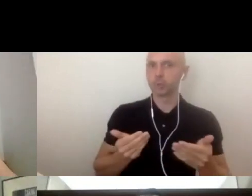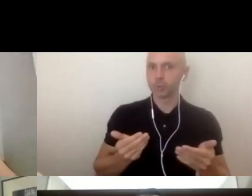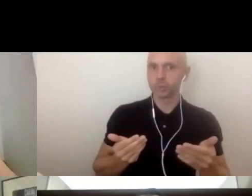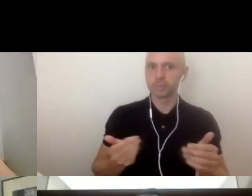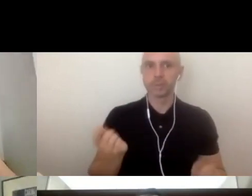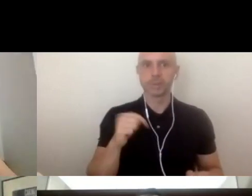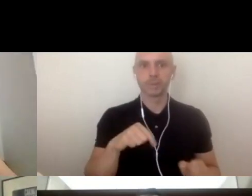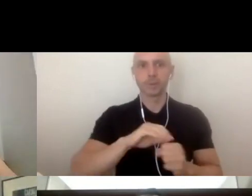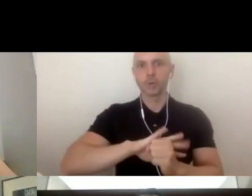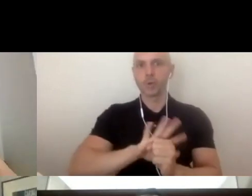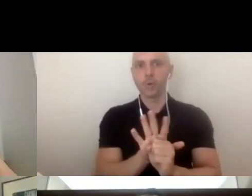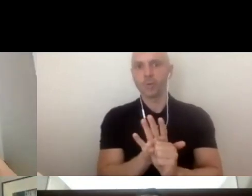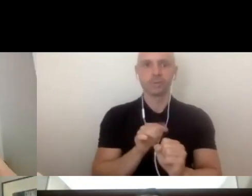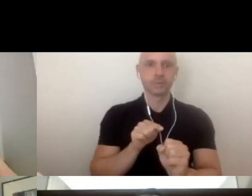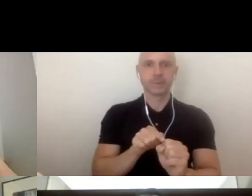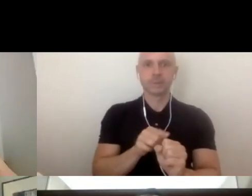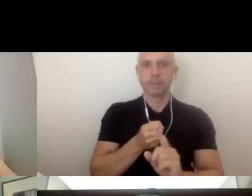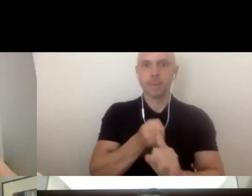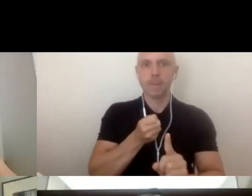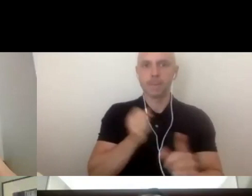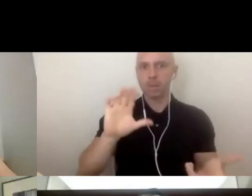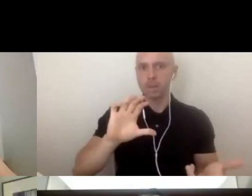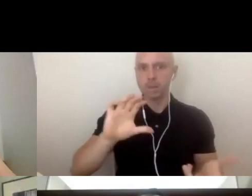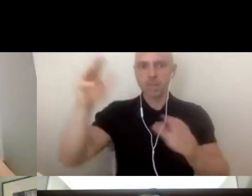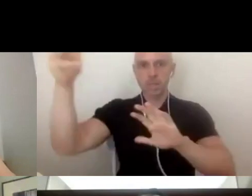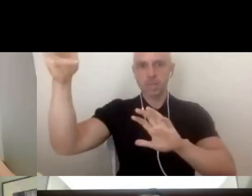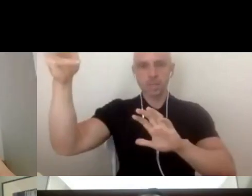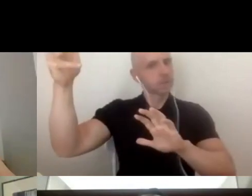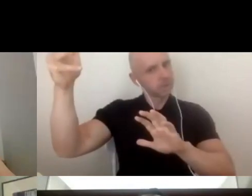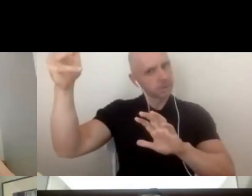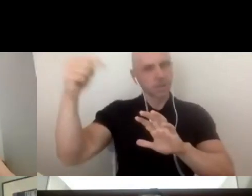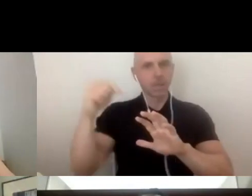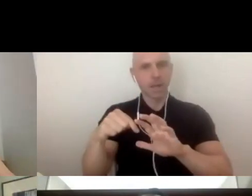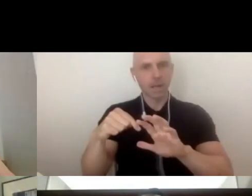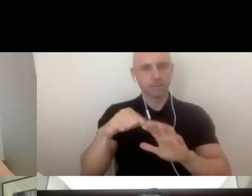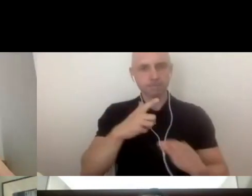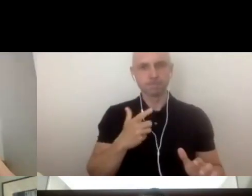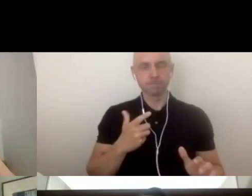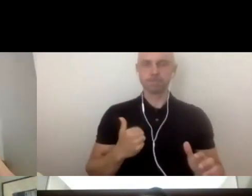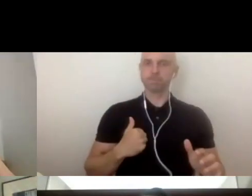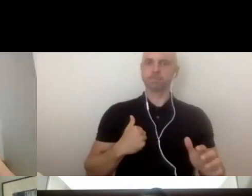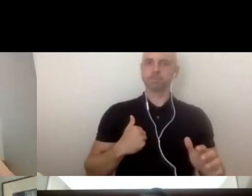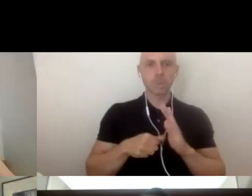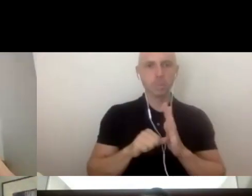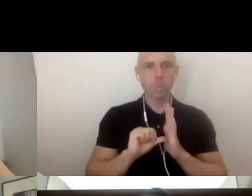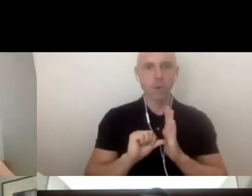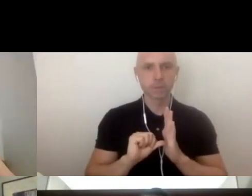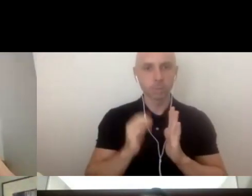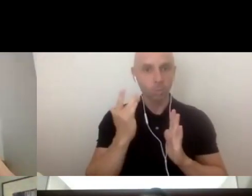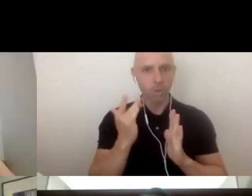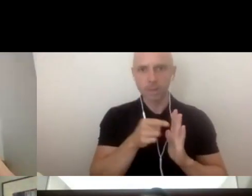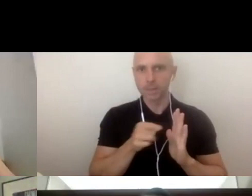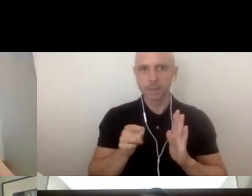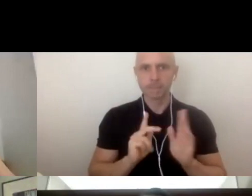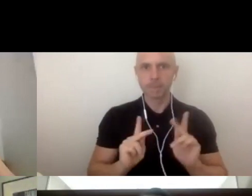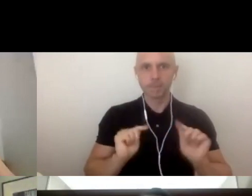of COVID-19, I'm struck by our resilience in so many ways. This global pandemic has brought to surface